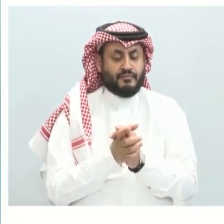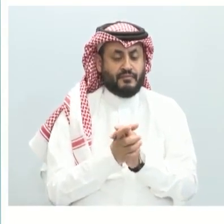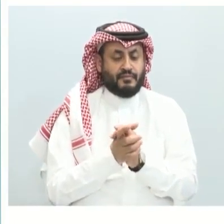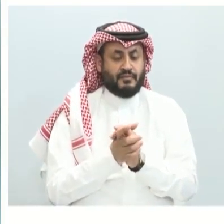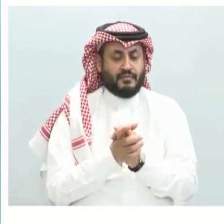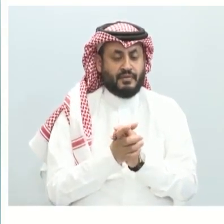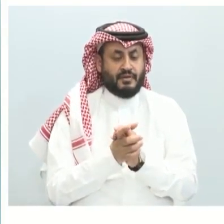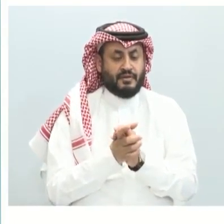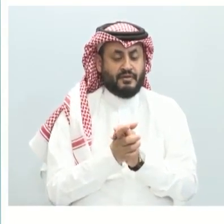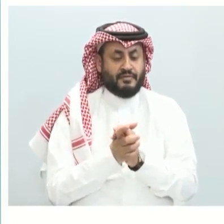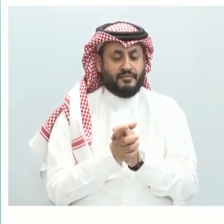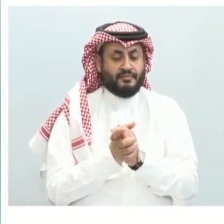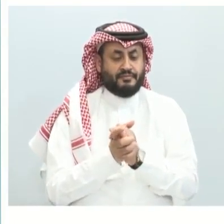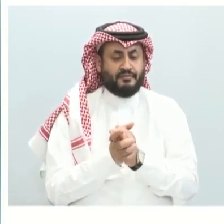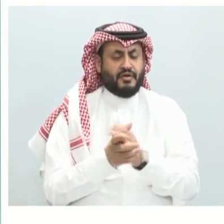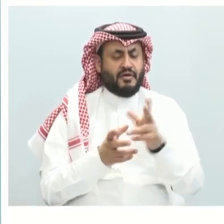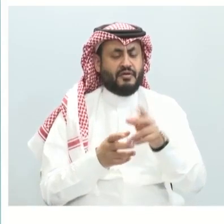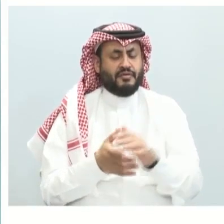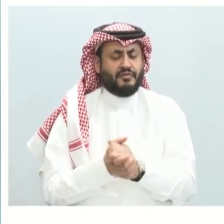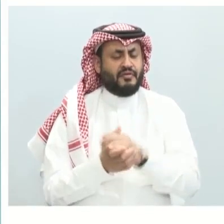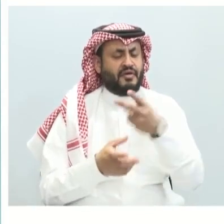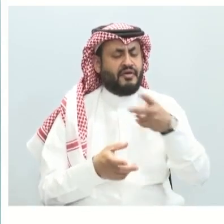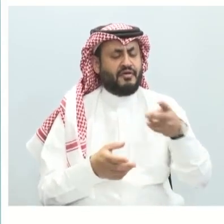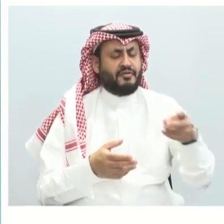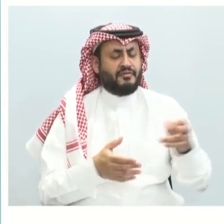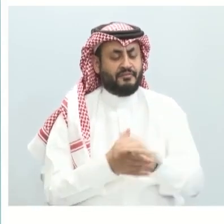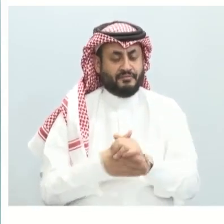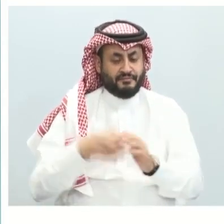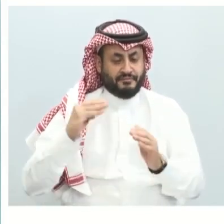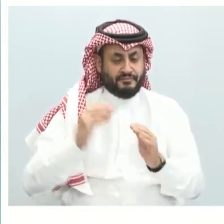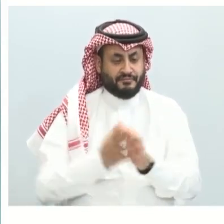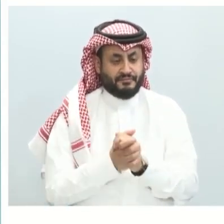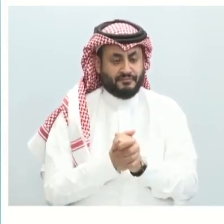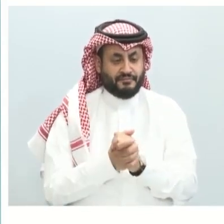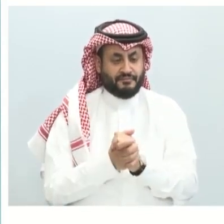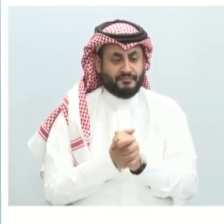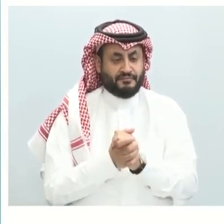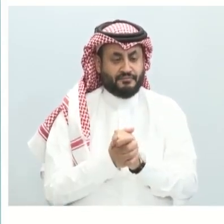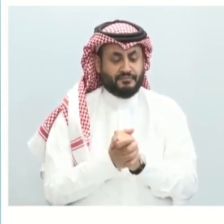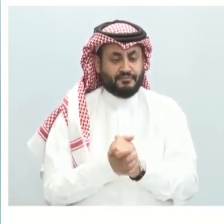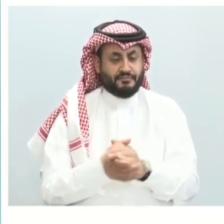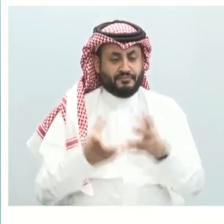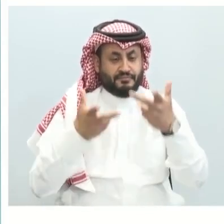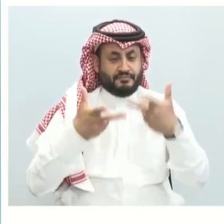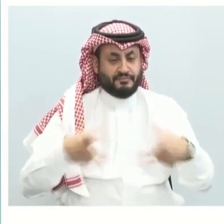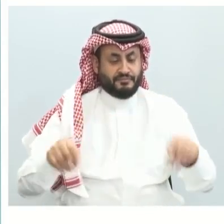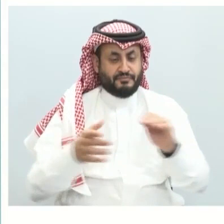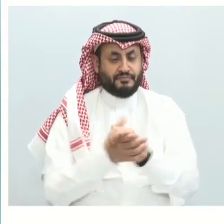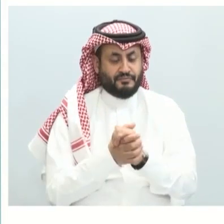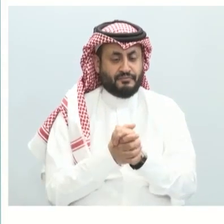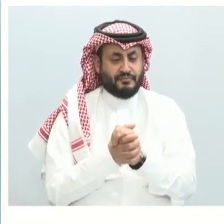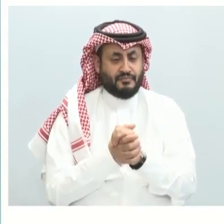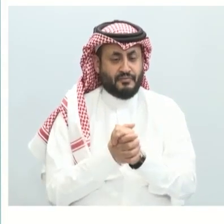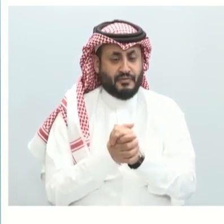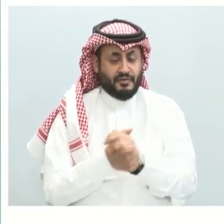he can choose different actions. So at the end of our lesson, I hope that you